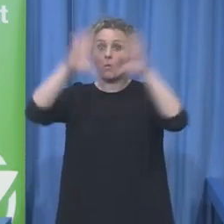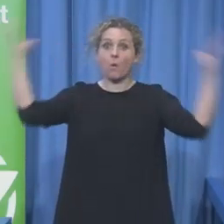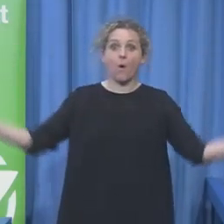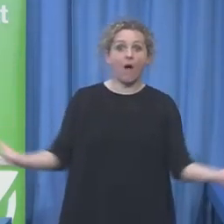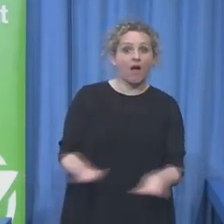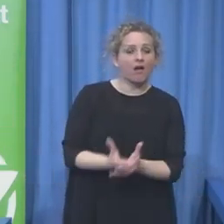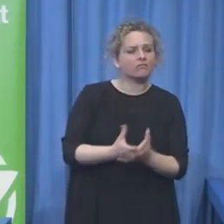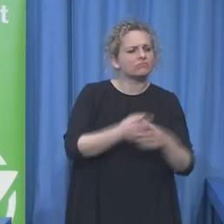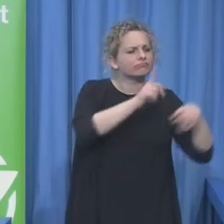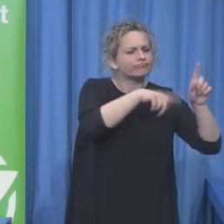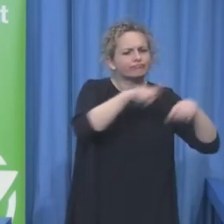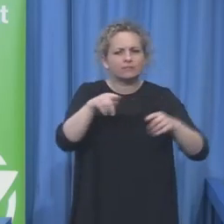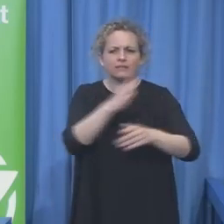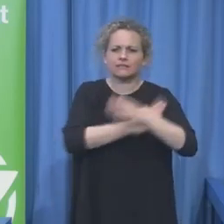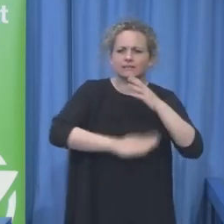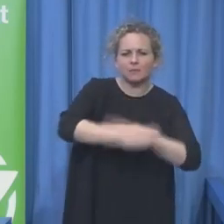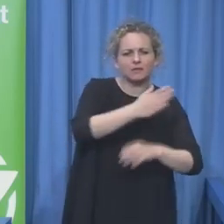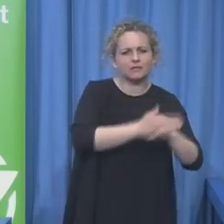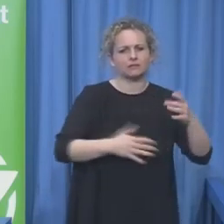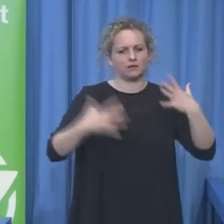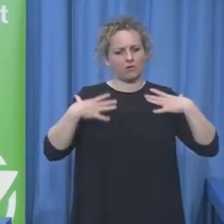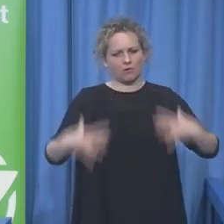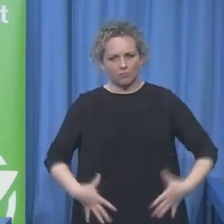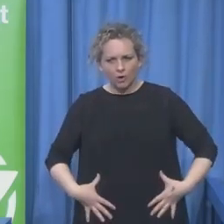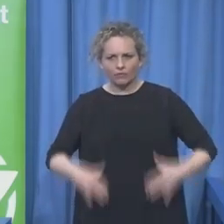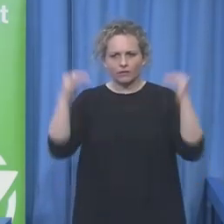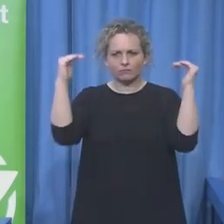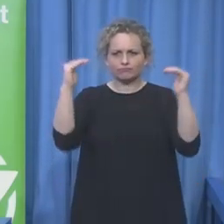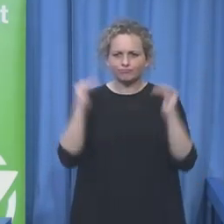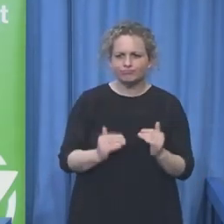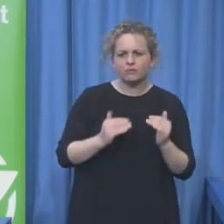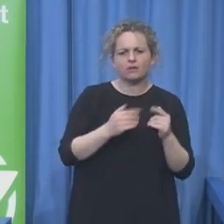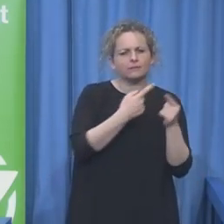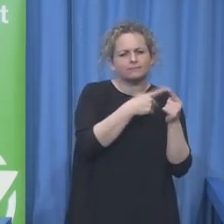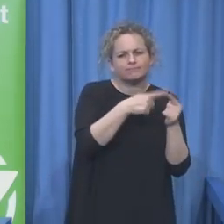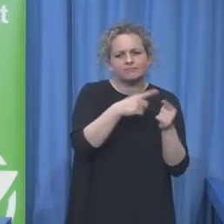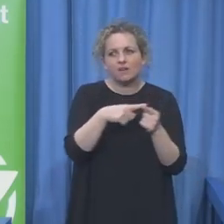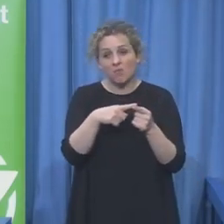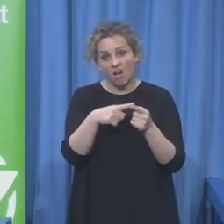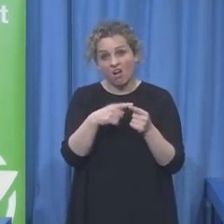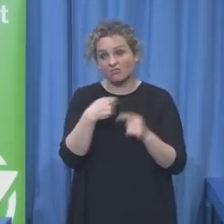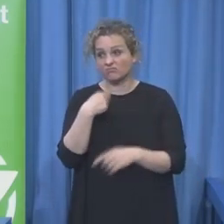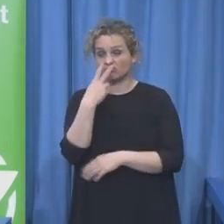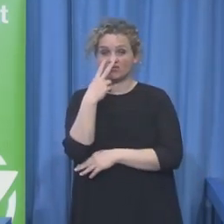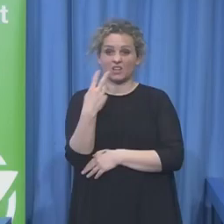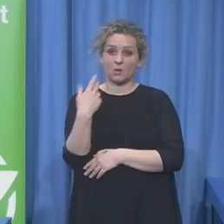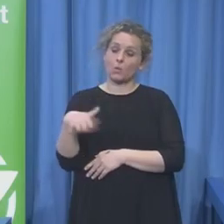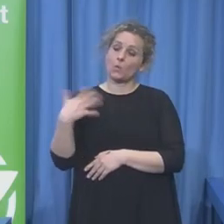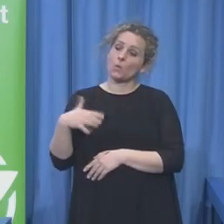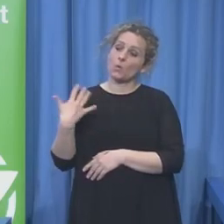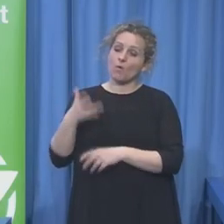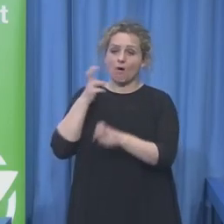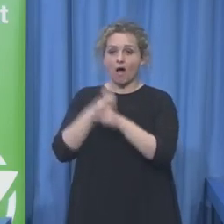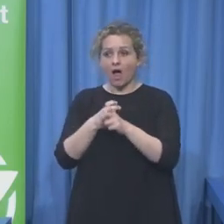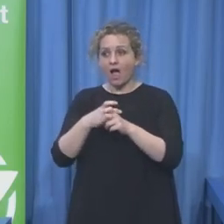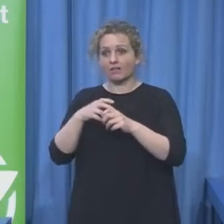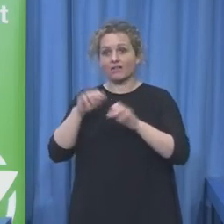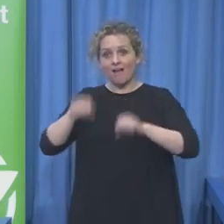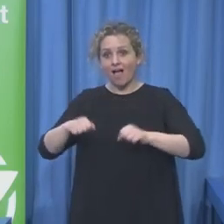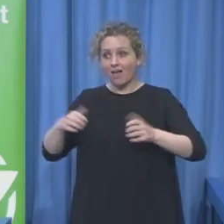the poorest of the poor in many parts of the world. There are studies from Human Rights Watch